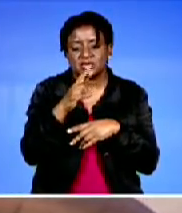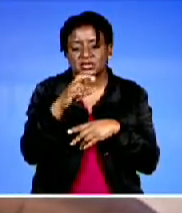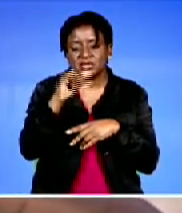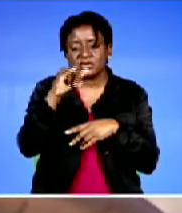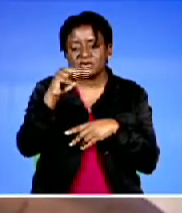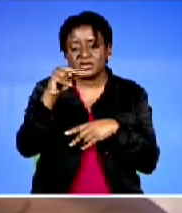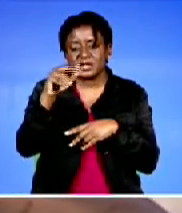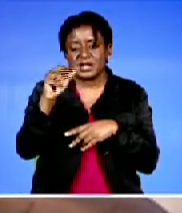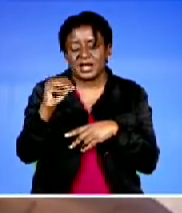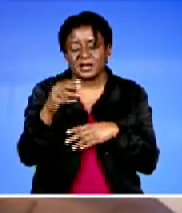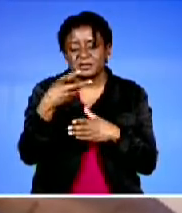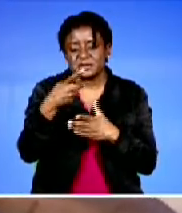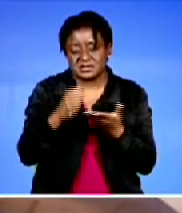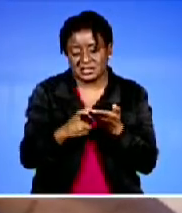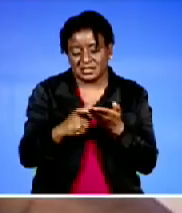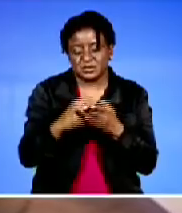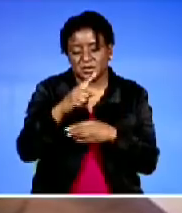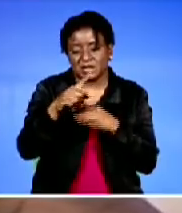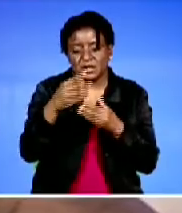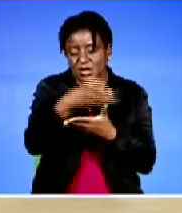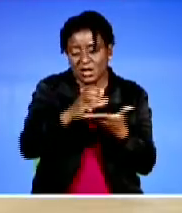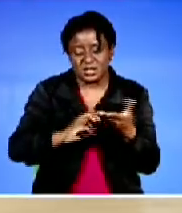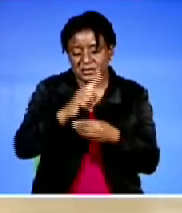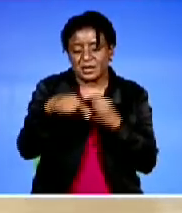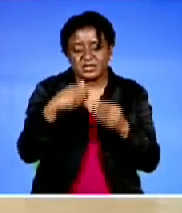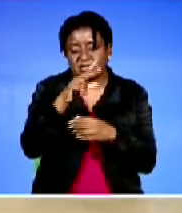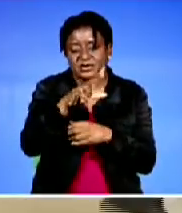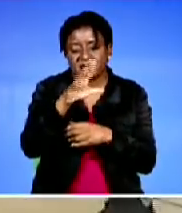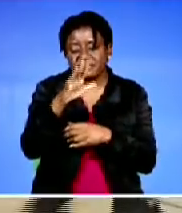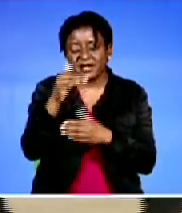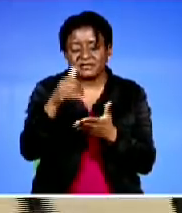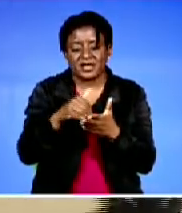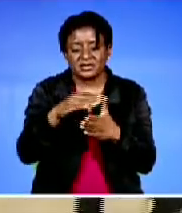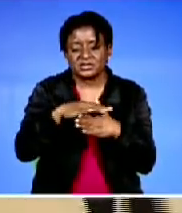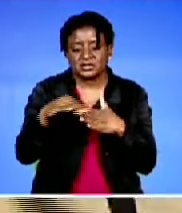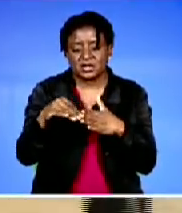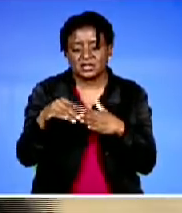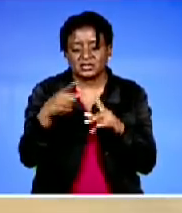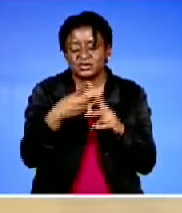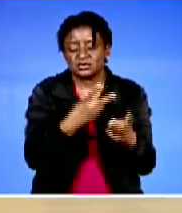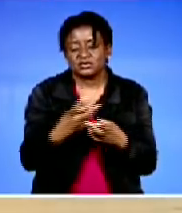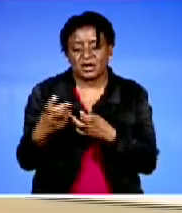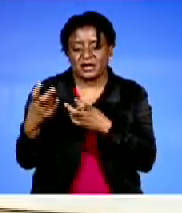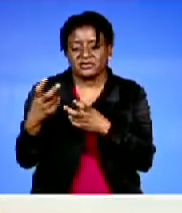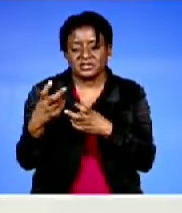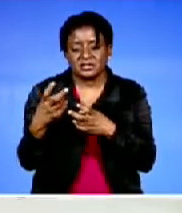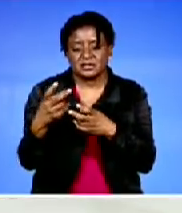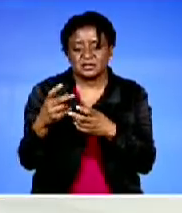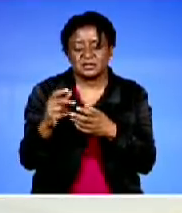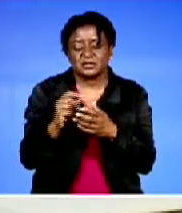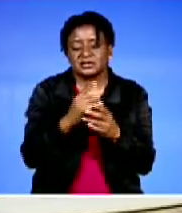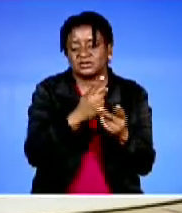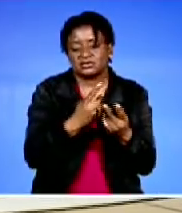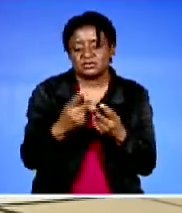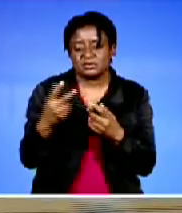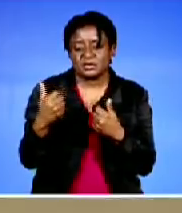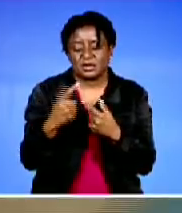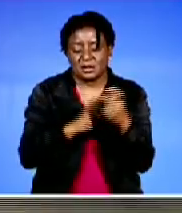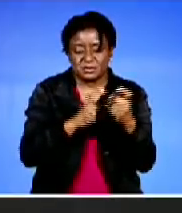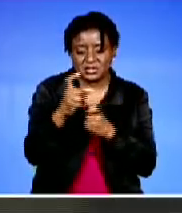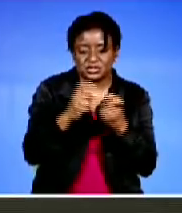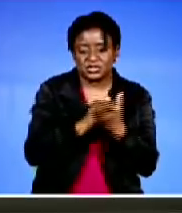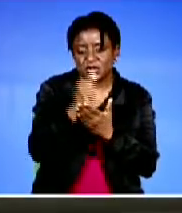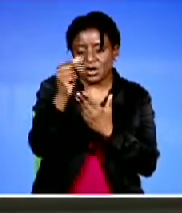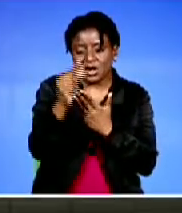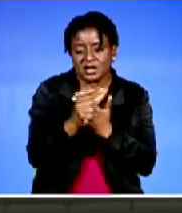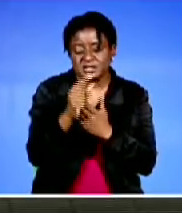least $35,000 for us to get them. Again, the CBC Championships take place in Suriname, August 5th to the 12th.